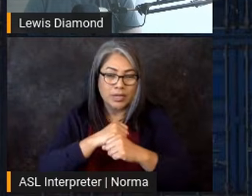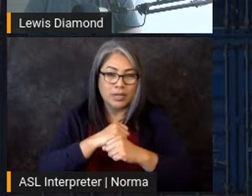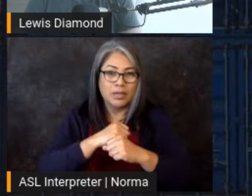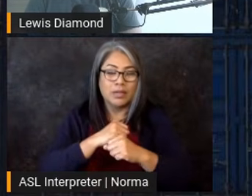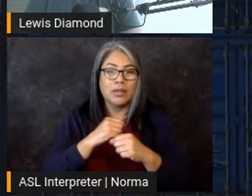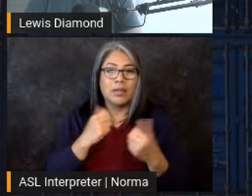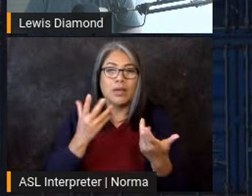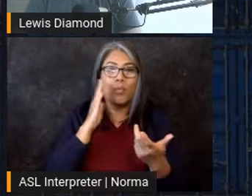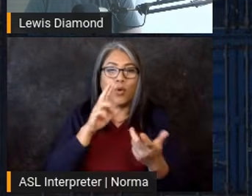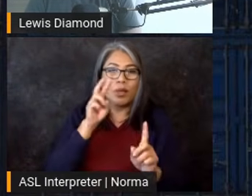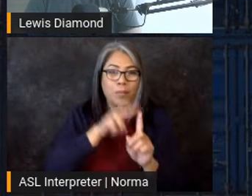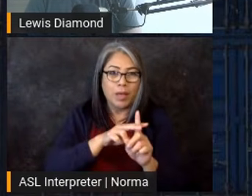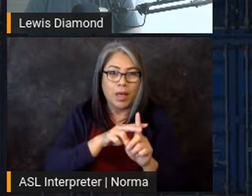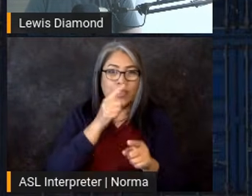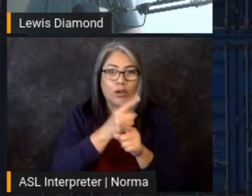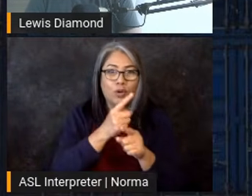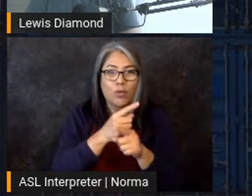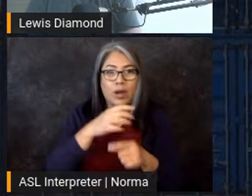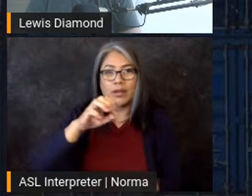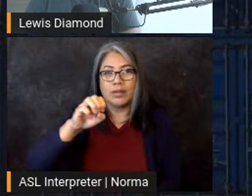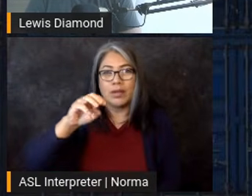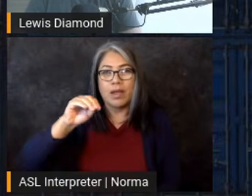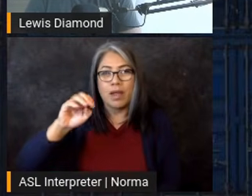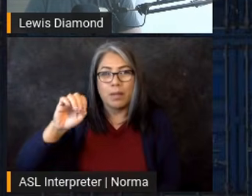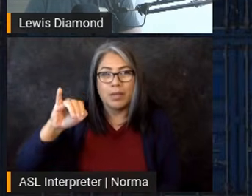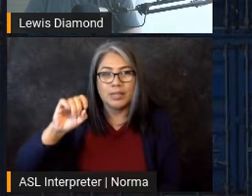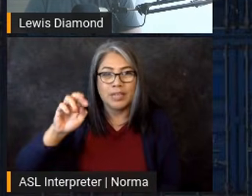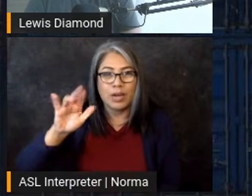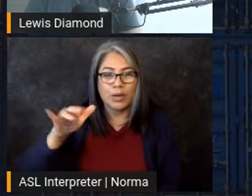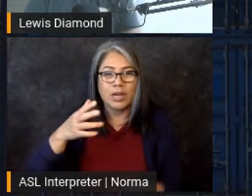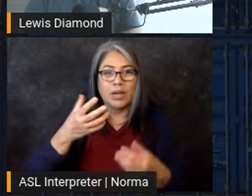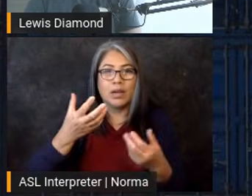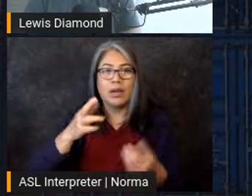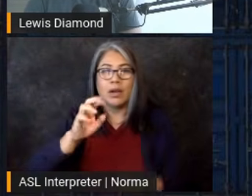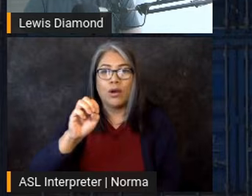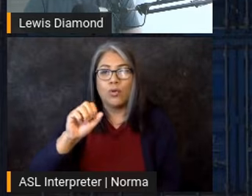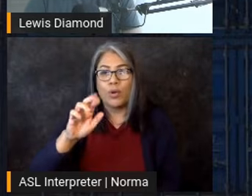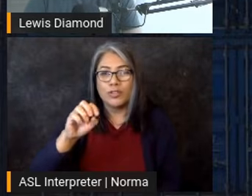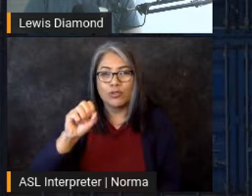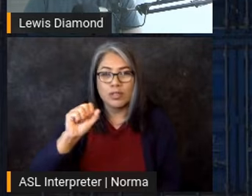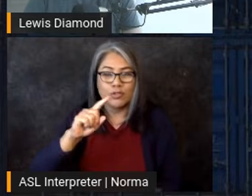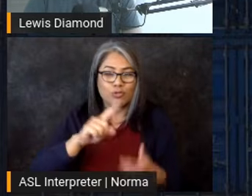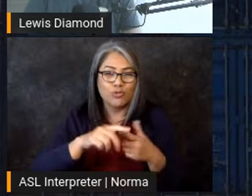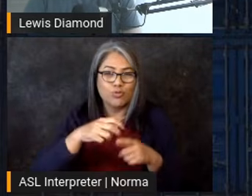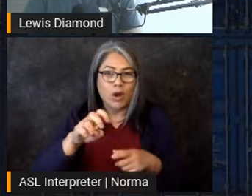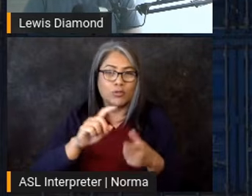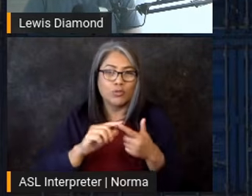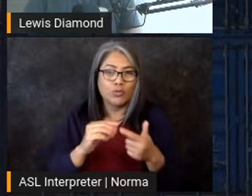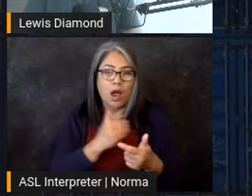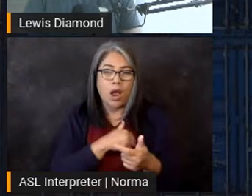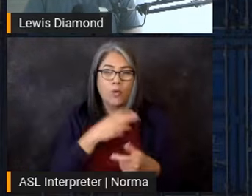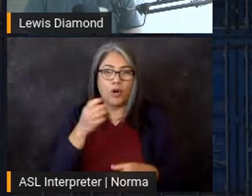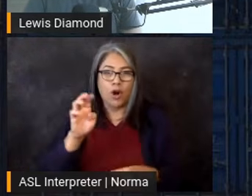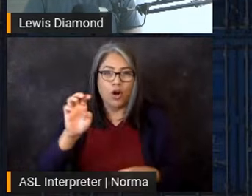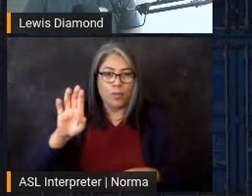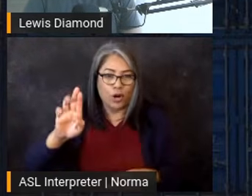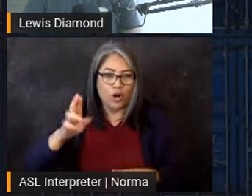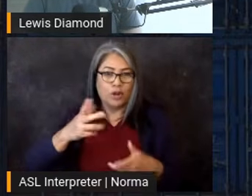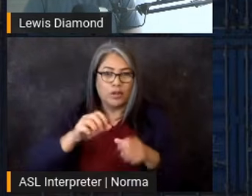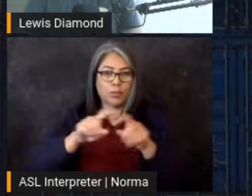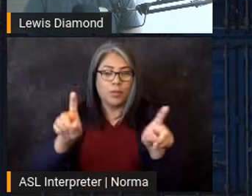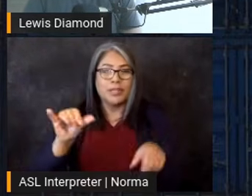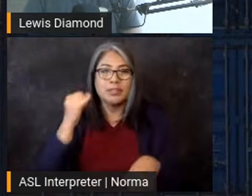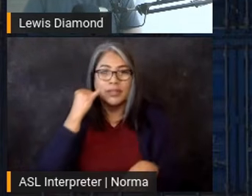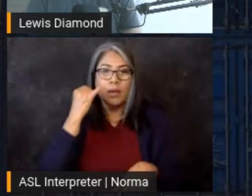apply the correct emissary resources to route to our Harbor deployment. Same for